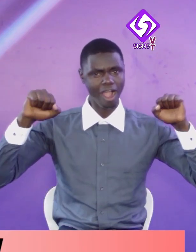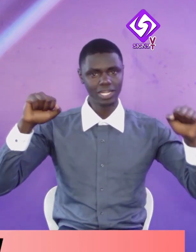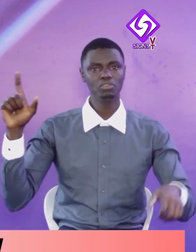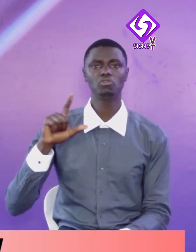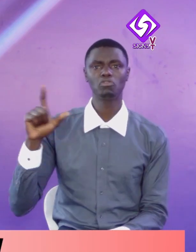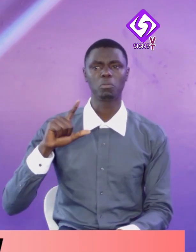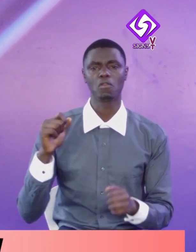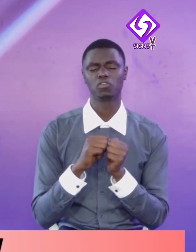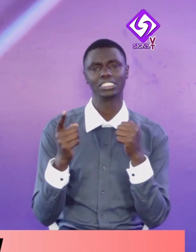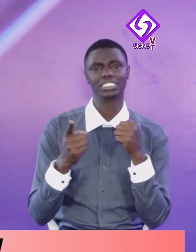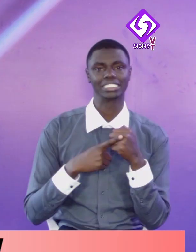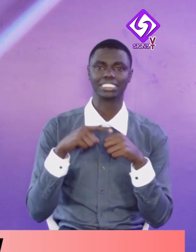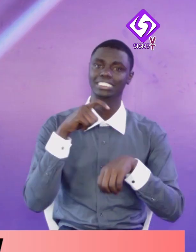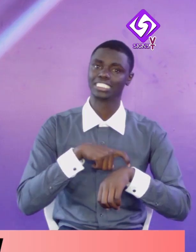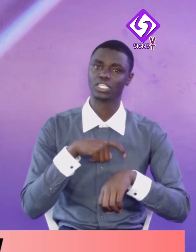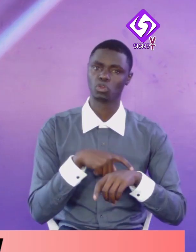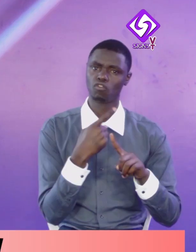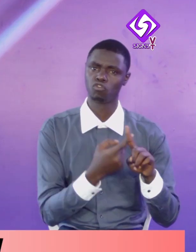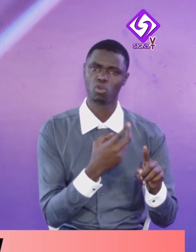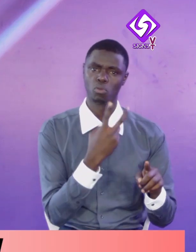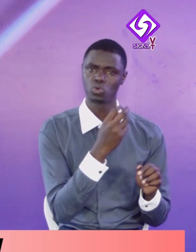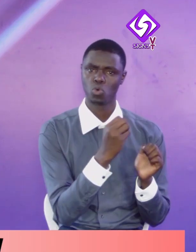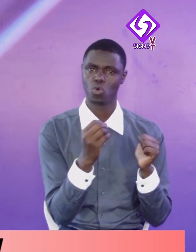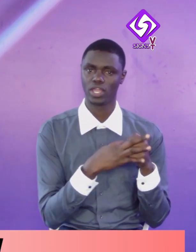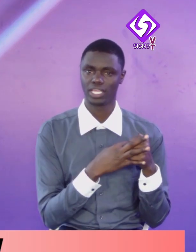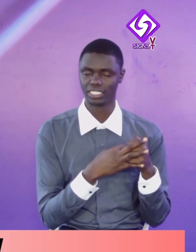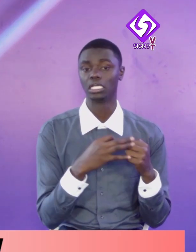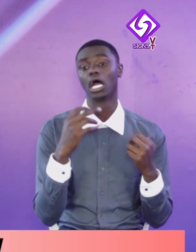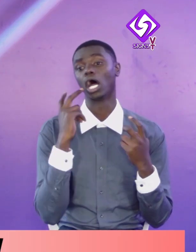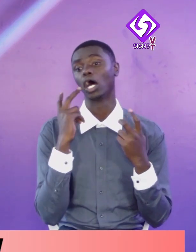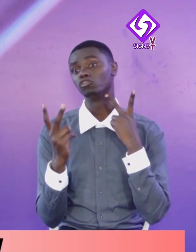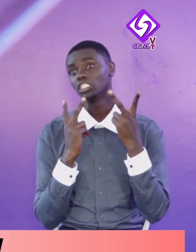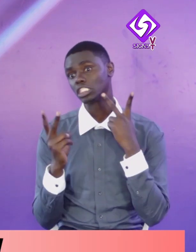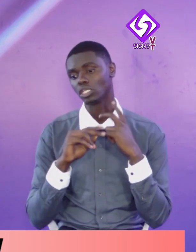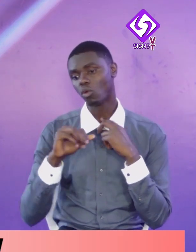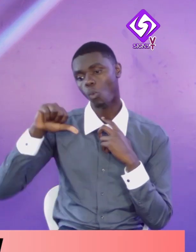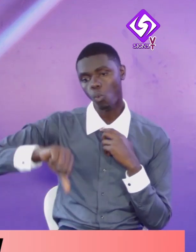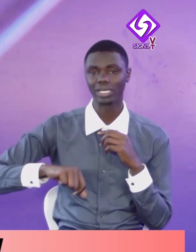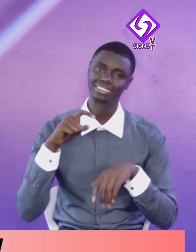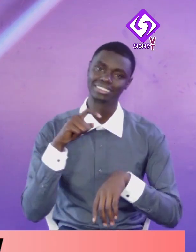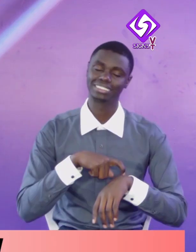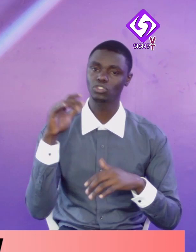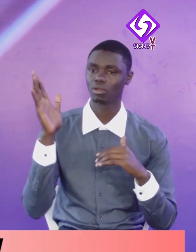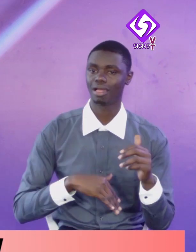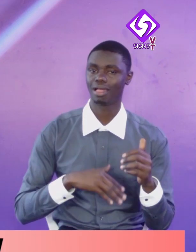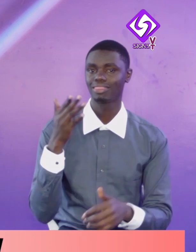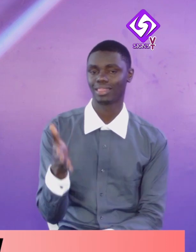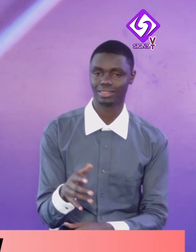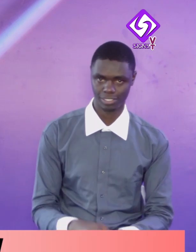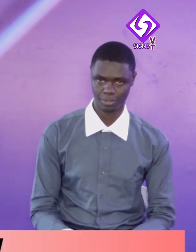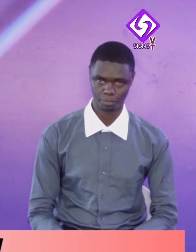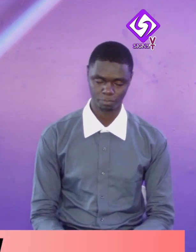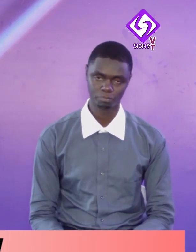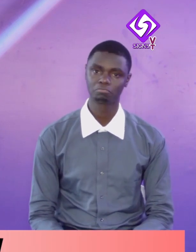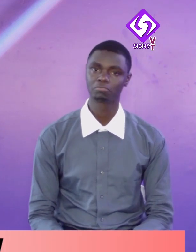around 16 seasons from 2008. So I've seen worse seasons than this. So